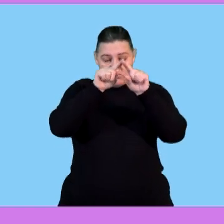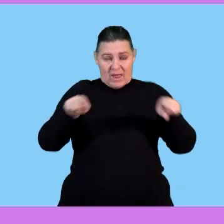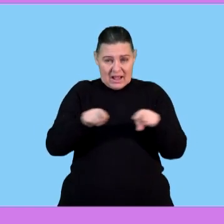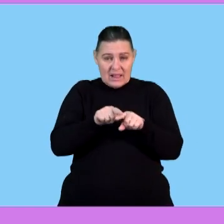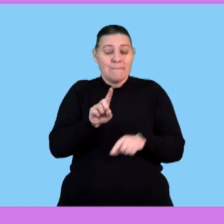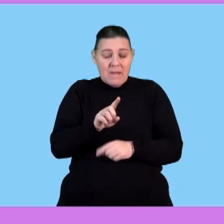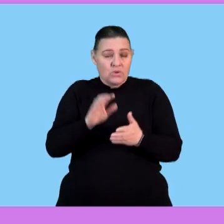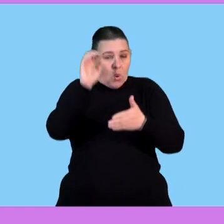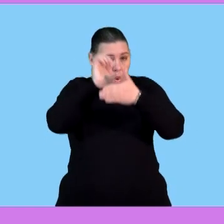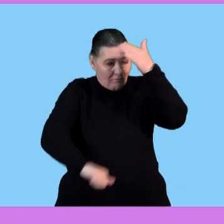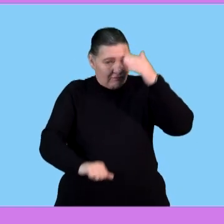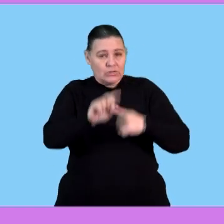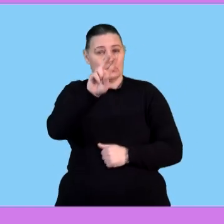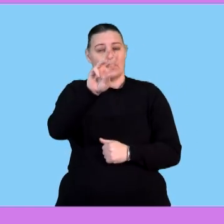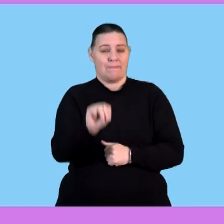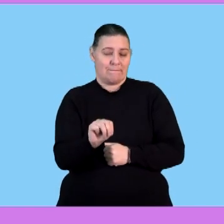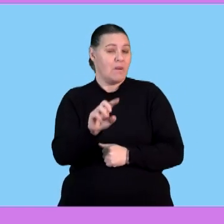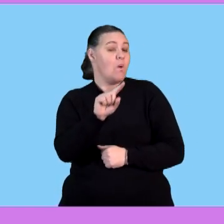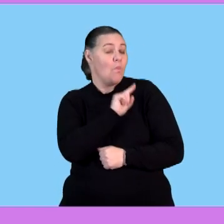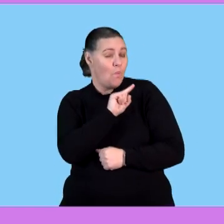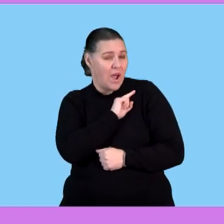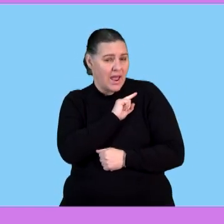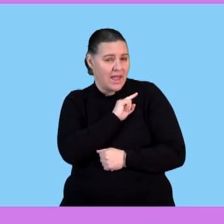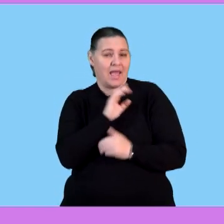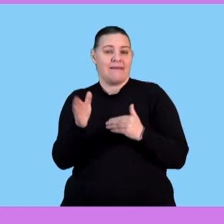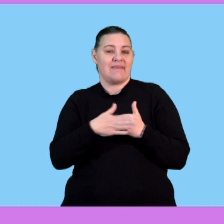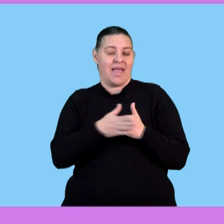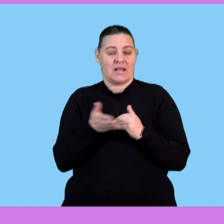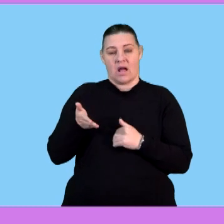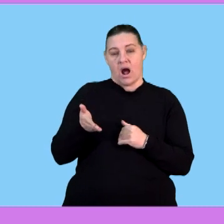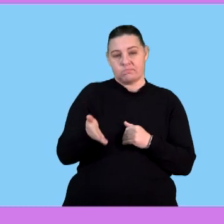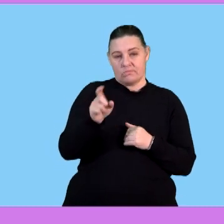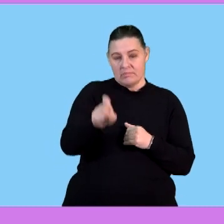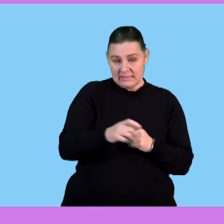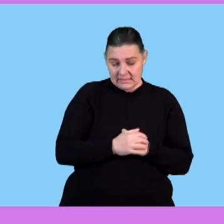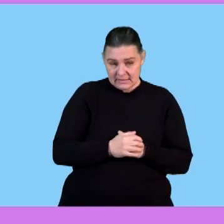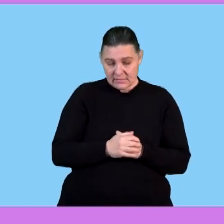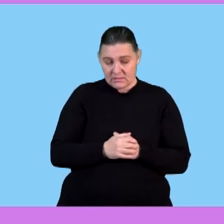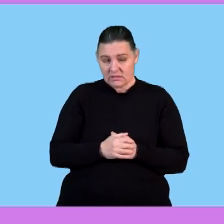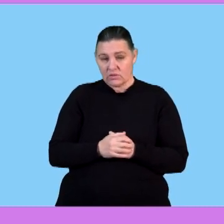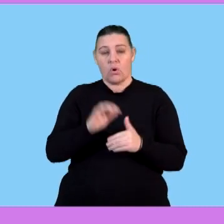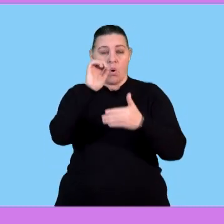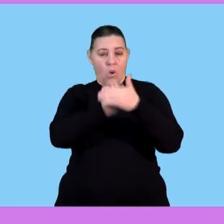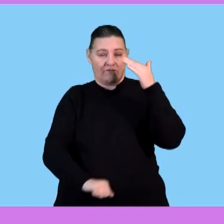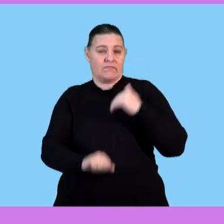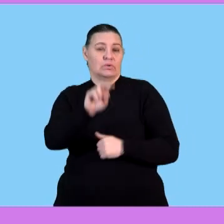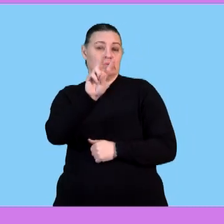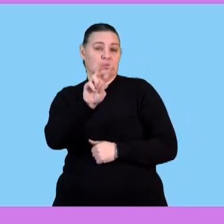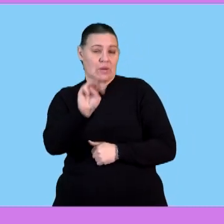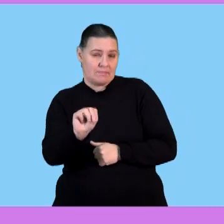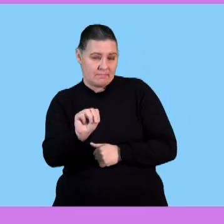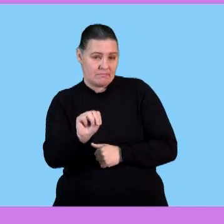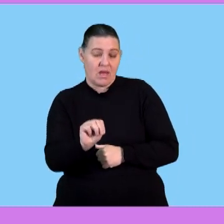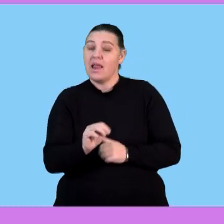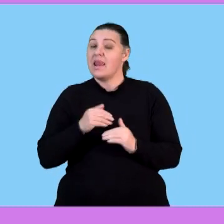got to take away 2 meters because those 2 meters is for the gate. So I've got to subtract 2 and I end